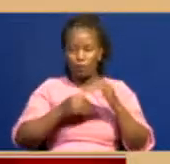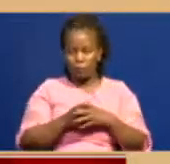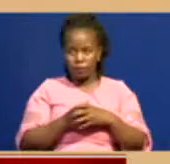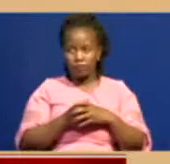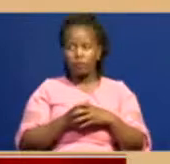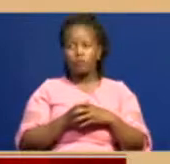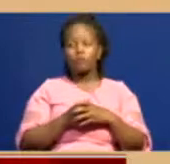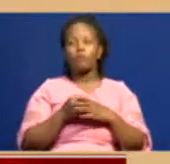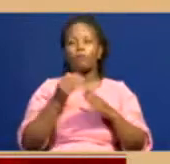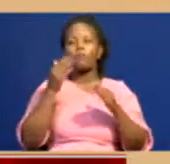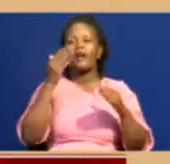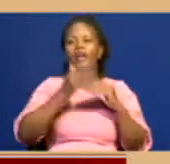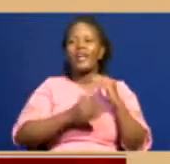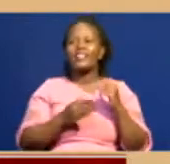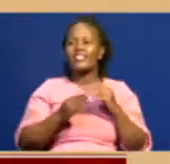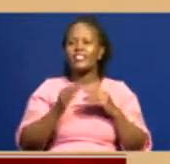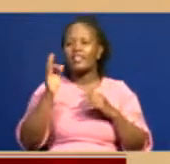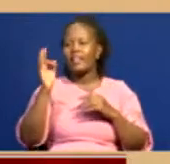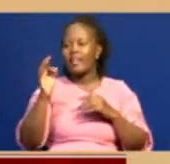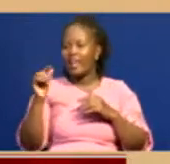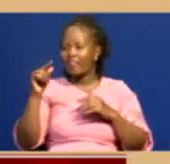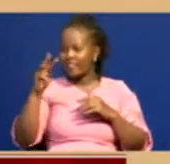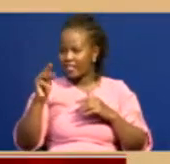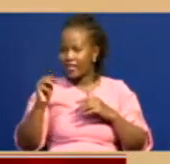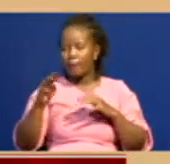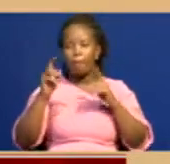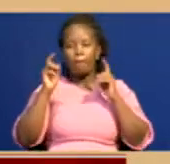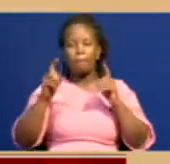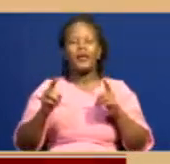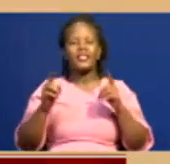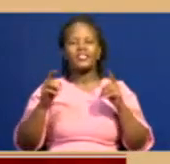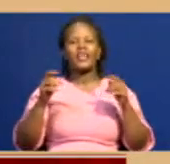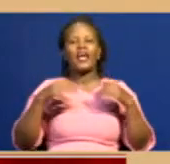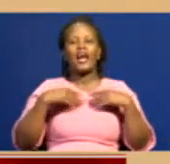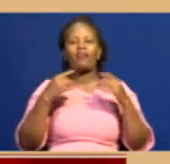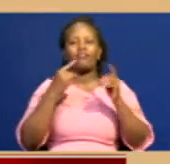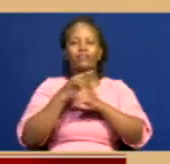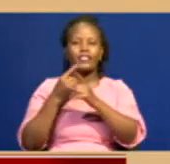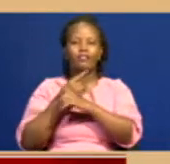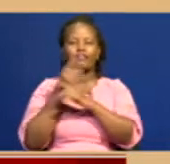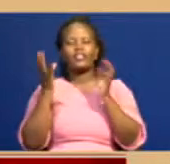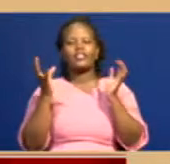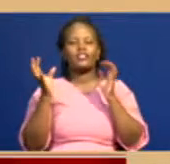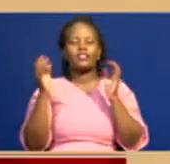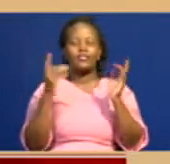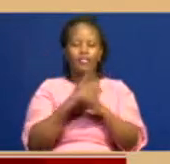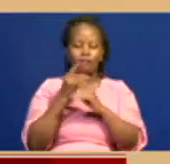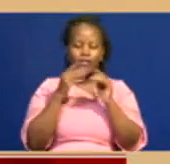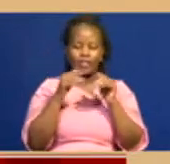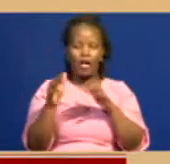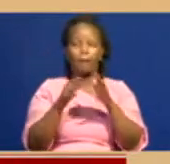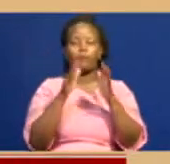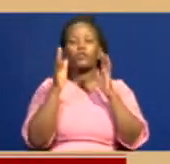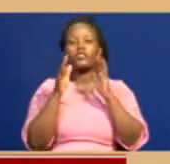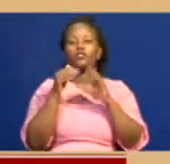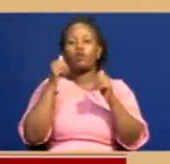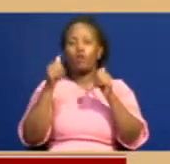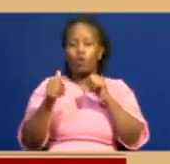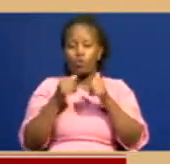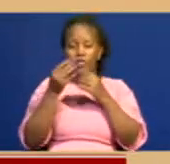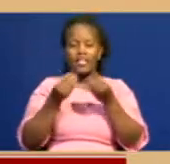Ending FGMC will require an integrated, multi-sectoral approach that addresses the